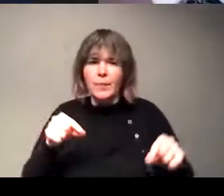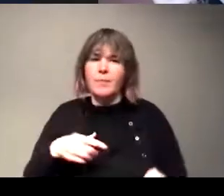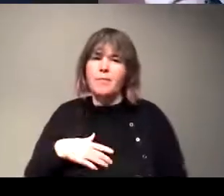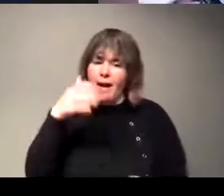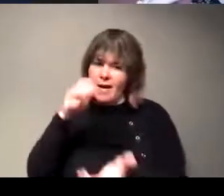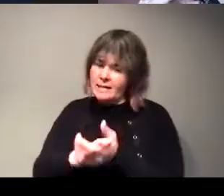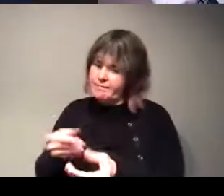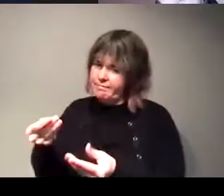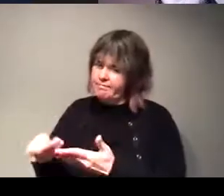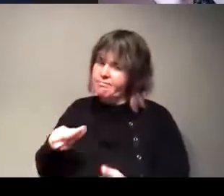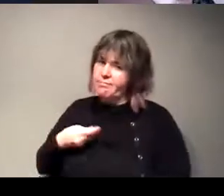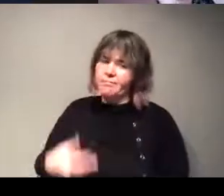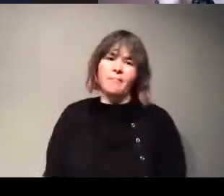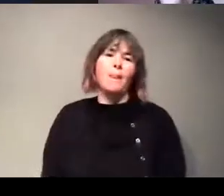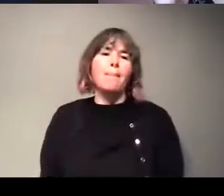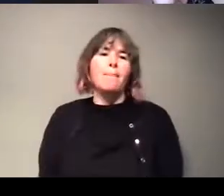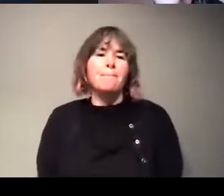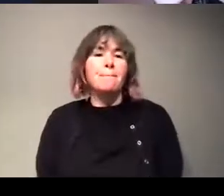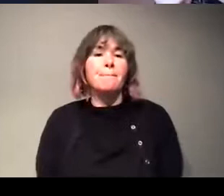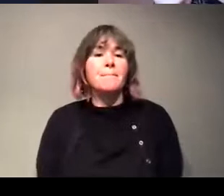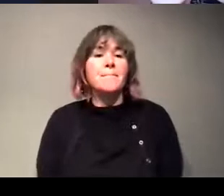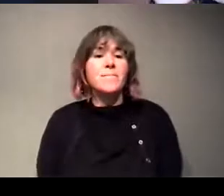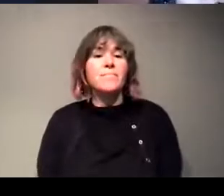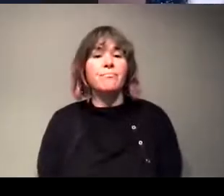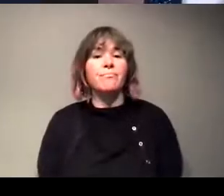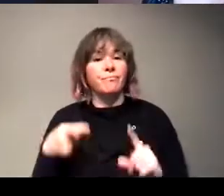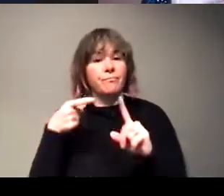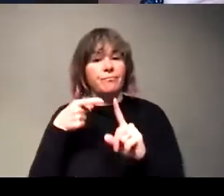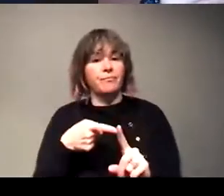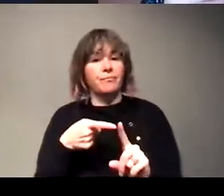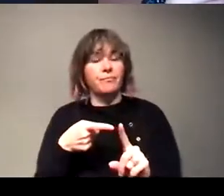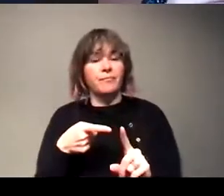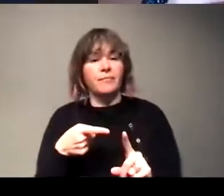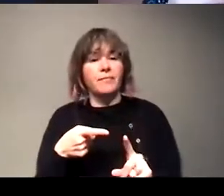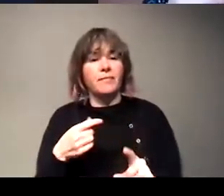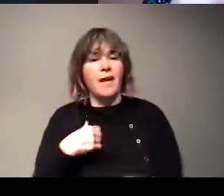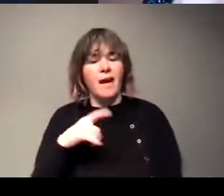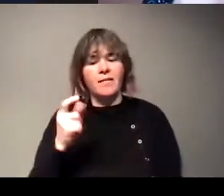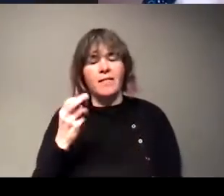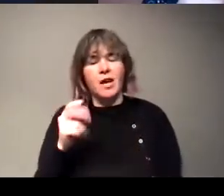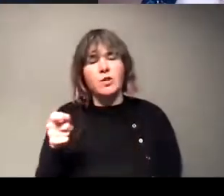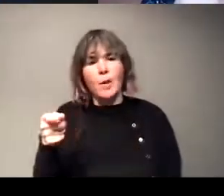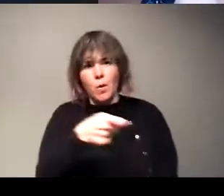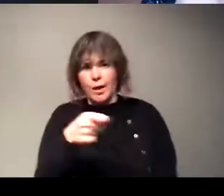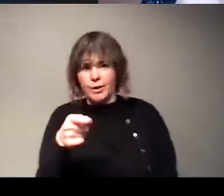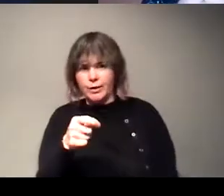well. So the thing is, if you were to have like a laser, like we have like laser pointers and stuff.